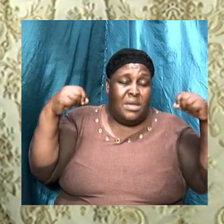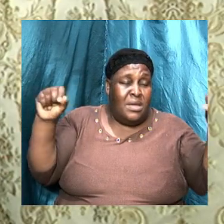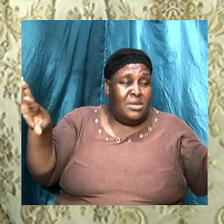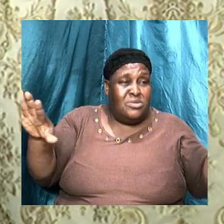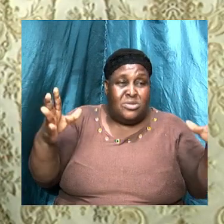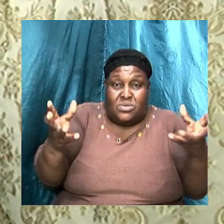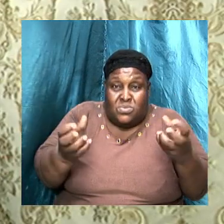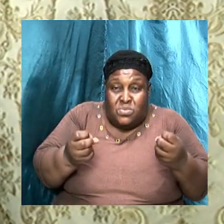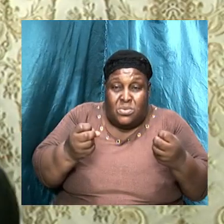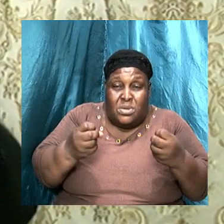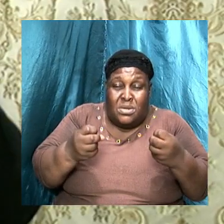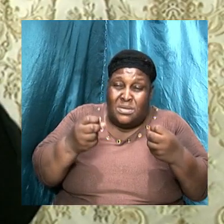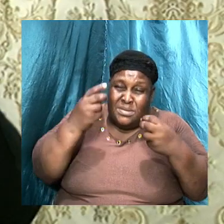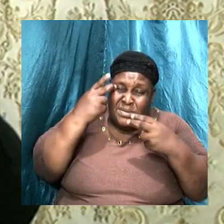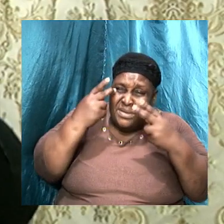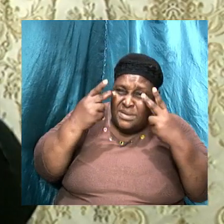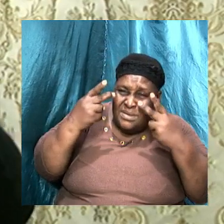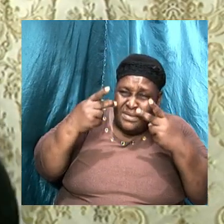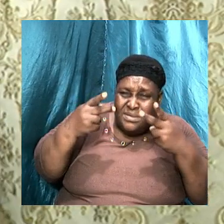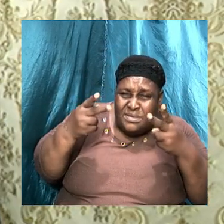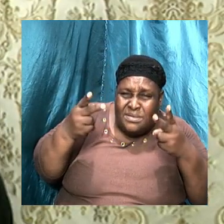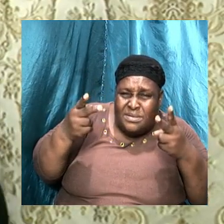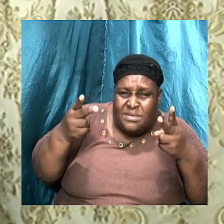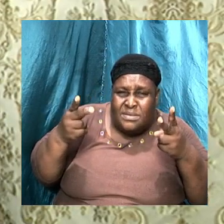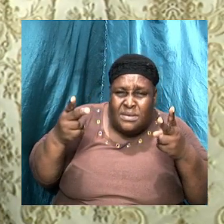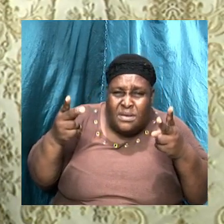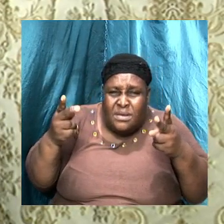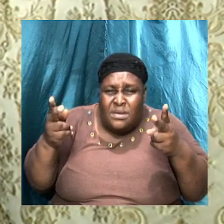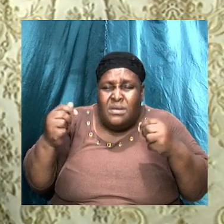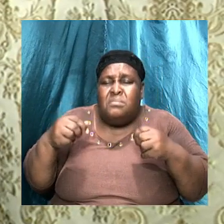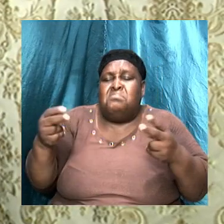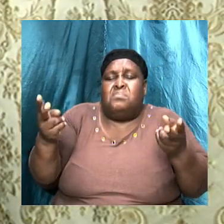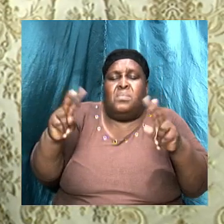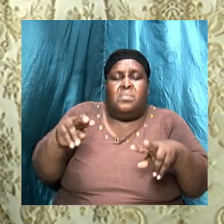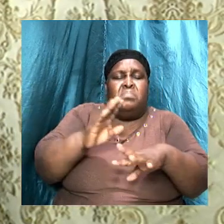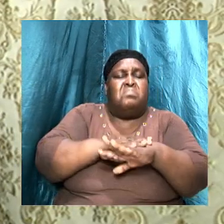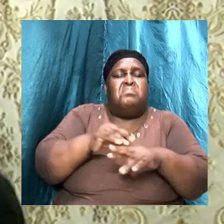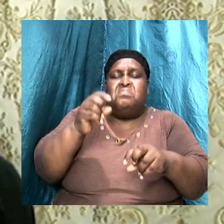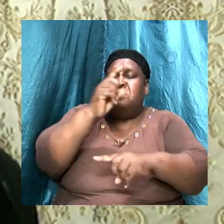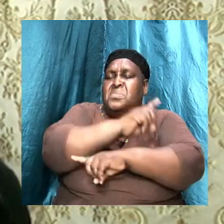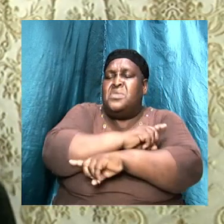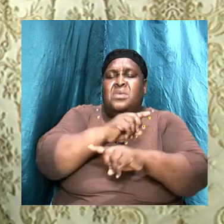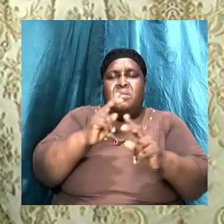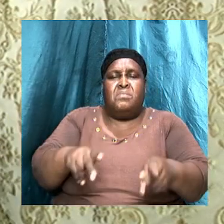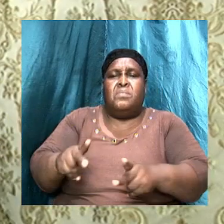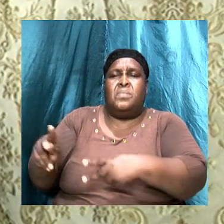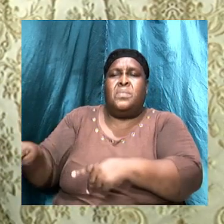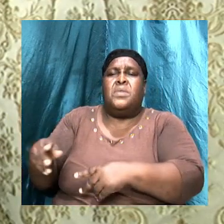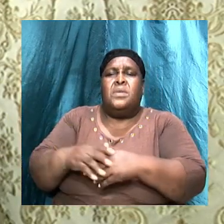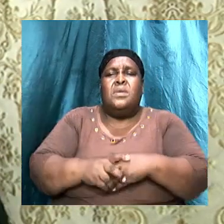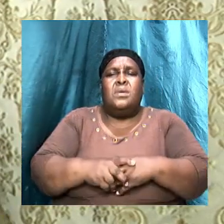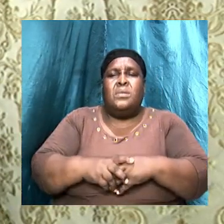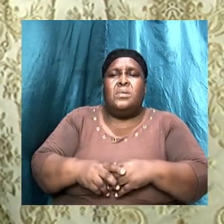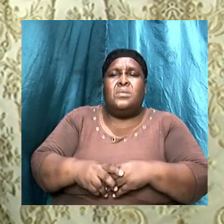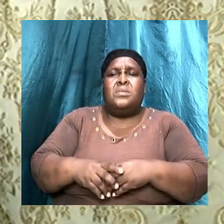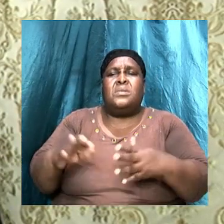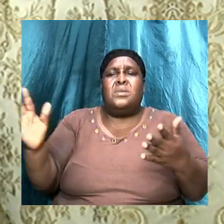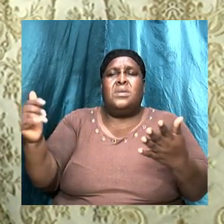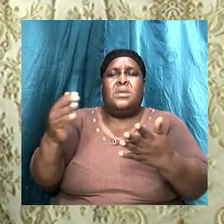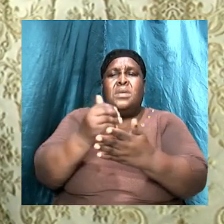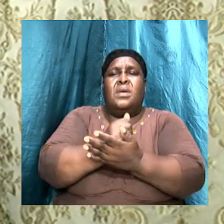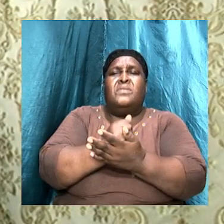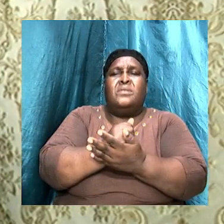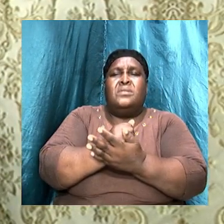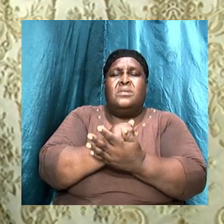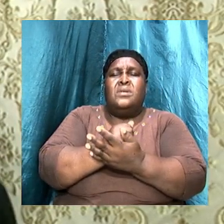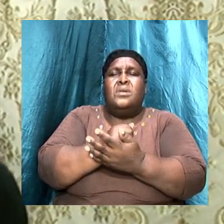into it amen happened on the day of Pentecost when they were gathered together in one accord in